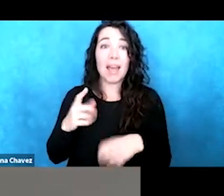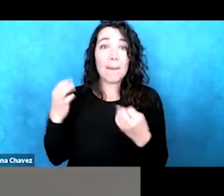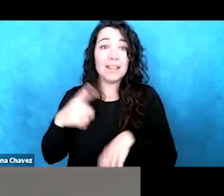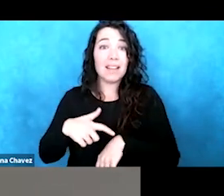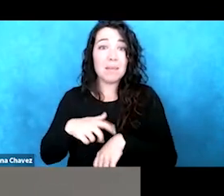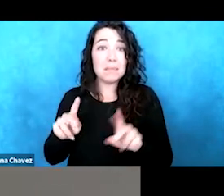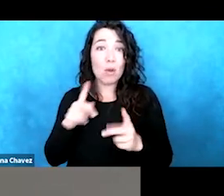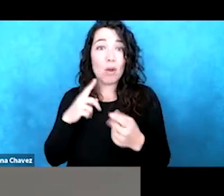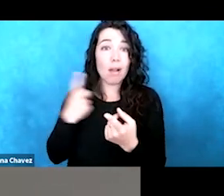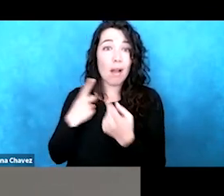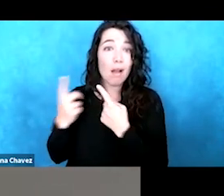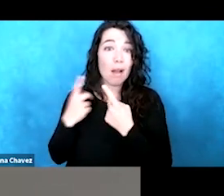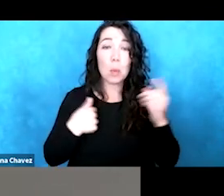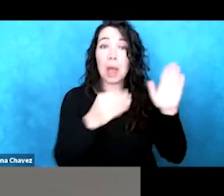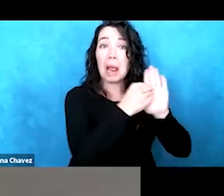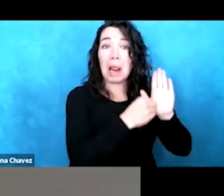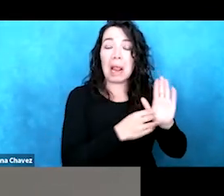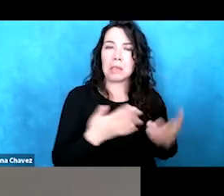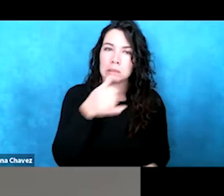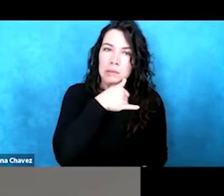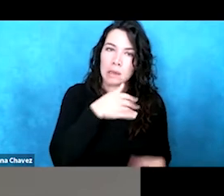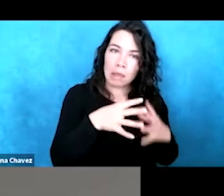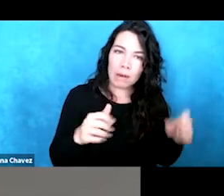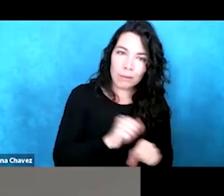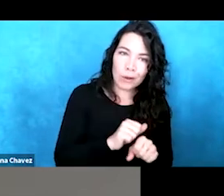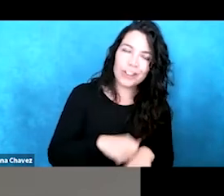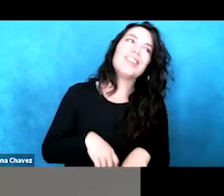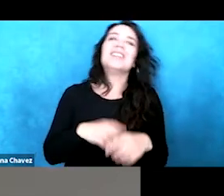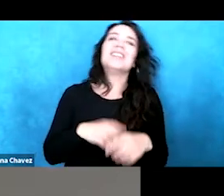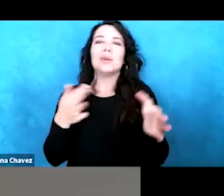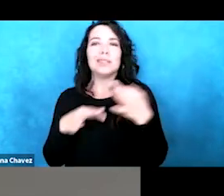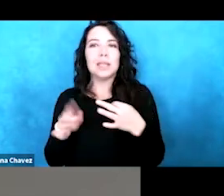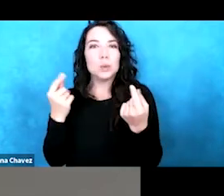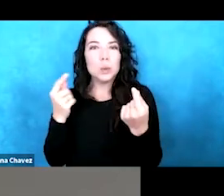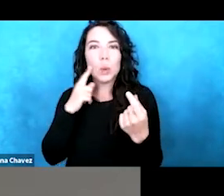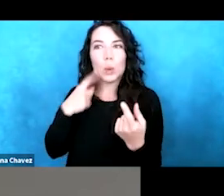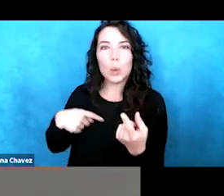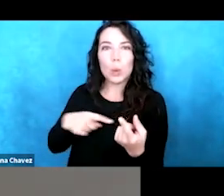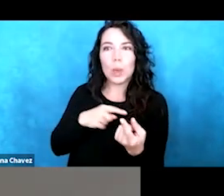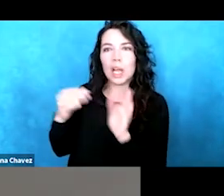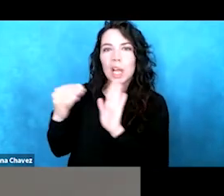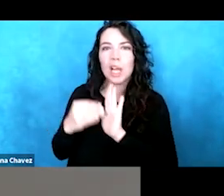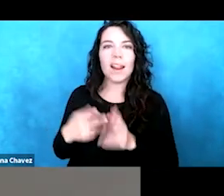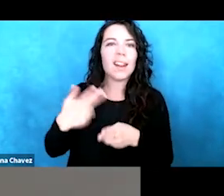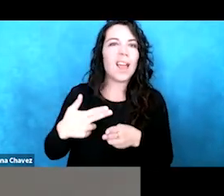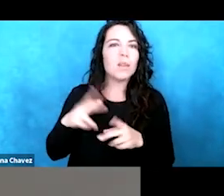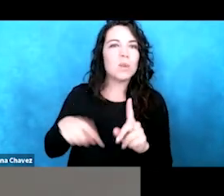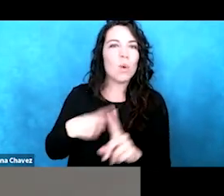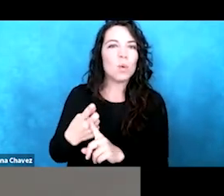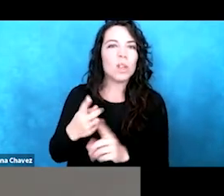of the individuals coming. We needed to see how often they were coming. If they didn't attend for a couple of weeks, we needed to go and follow up, do home visits, get them back into the